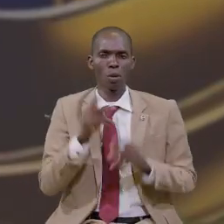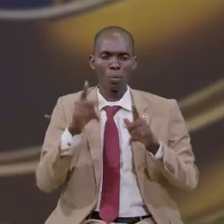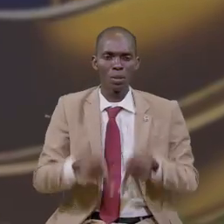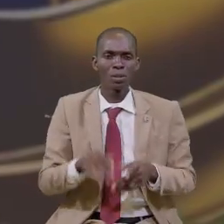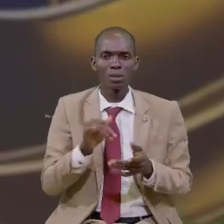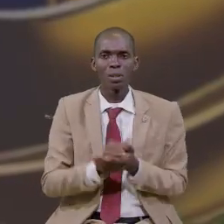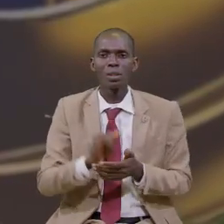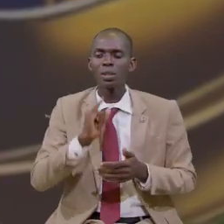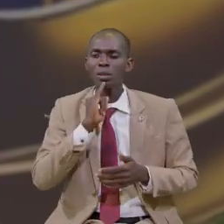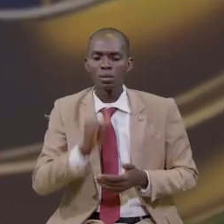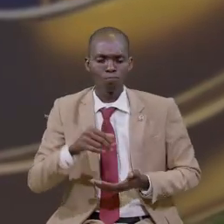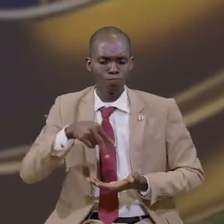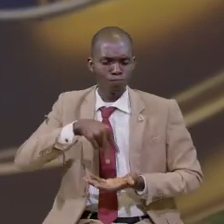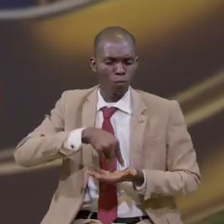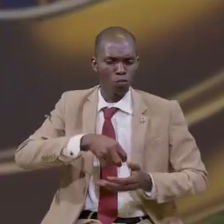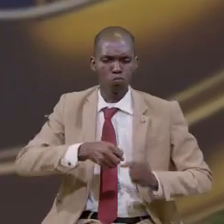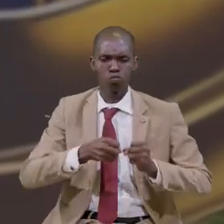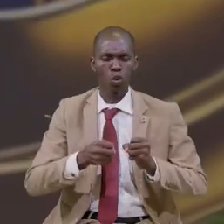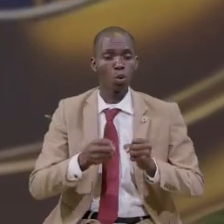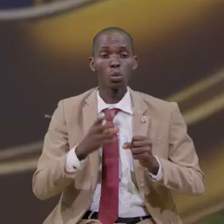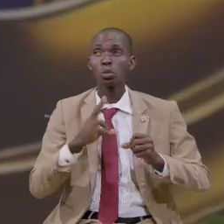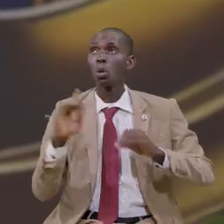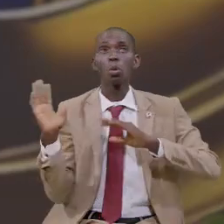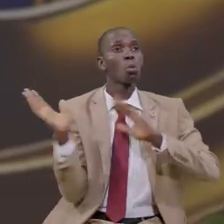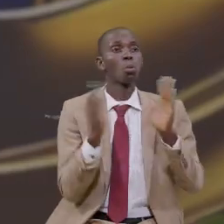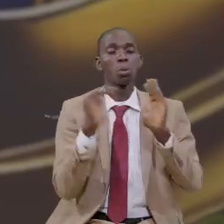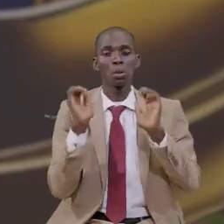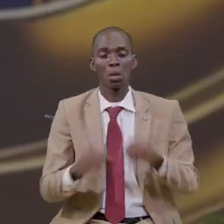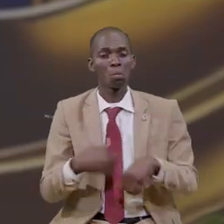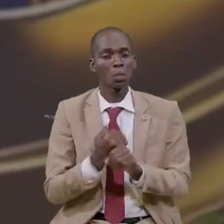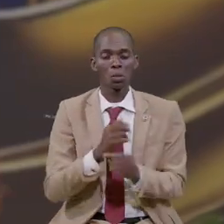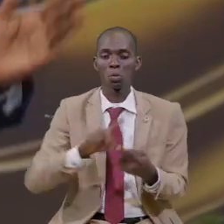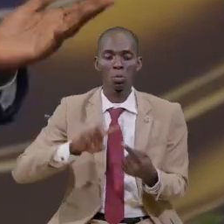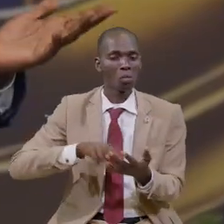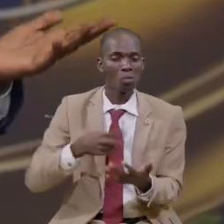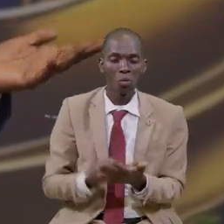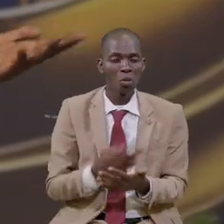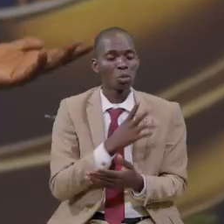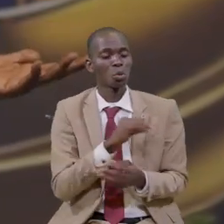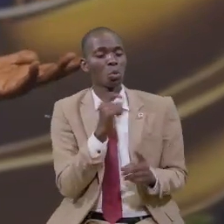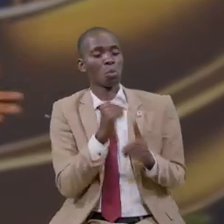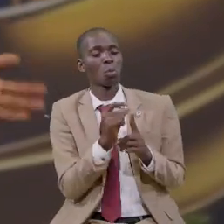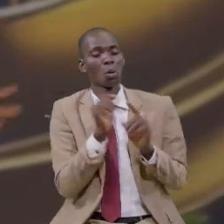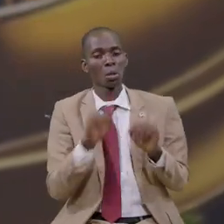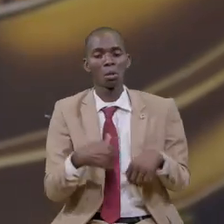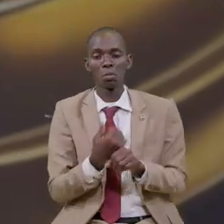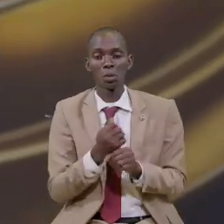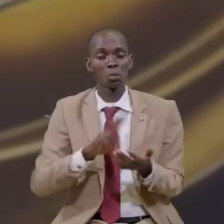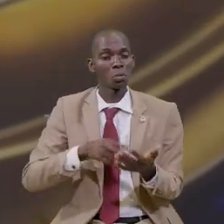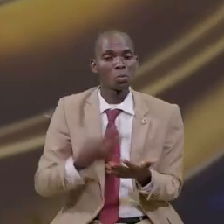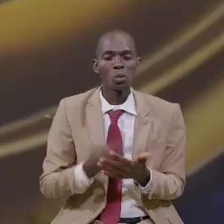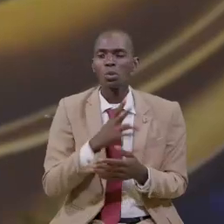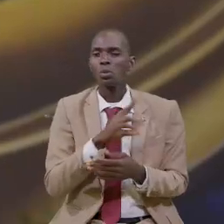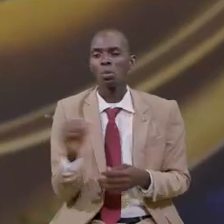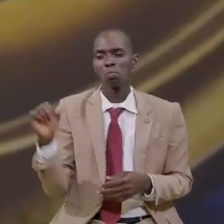and no wind will move him, and no comment will move him, and no commendation or condemnation will